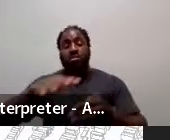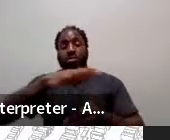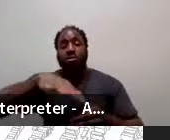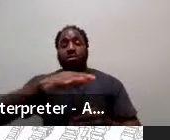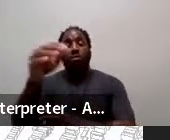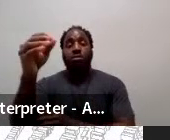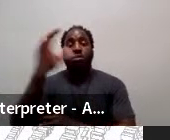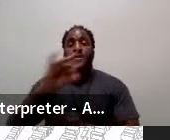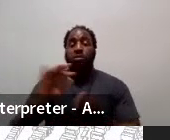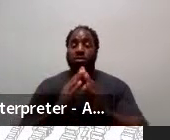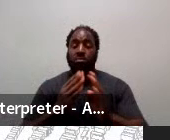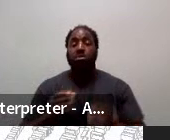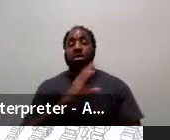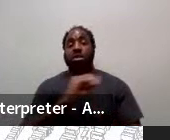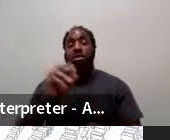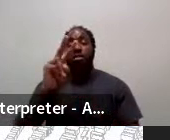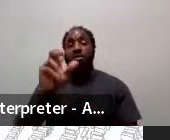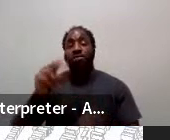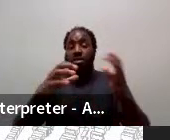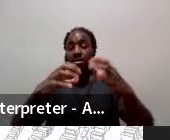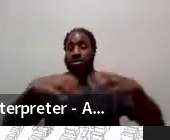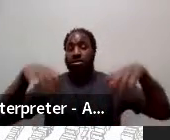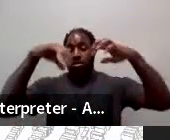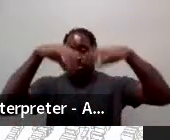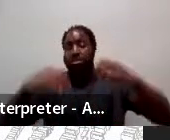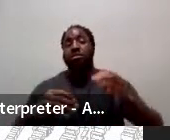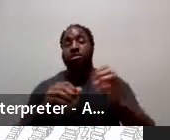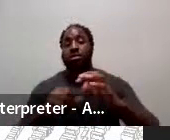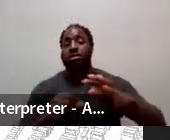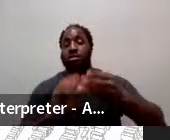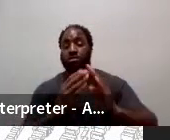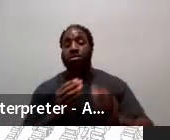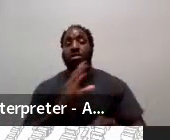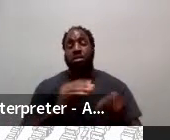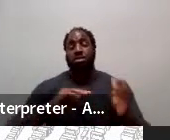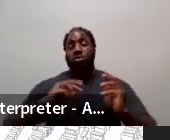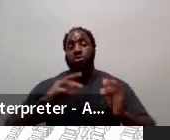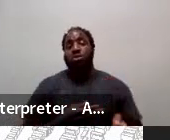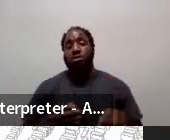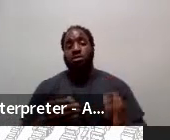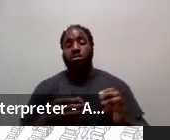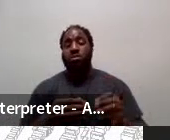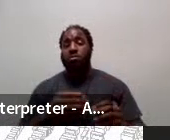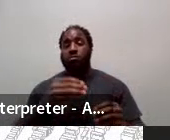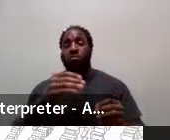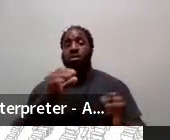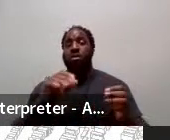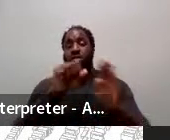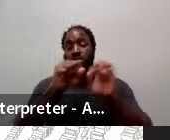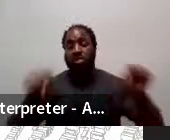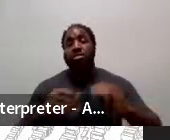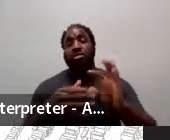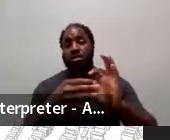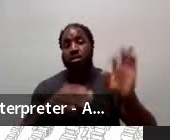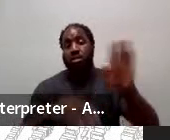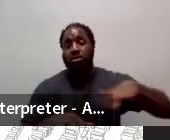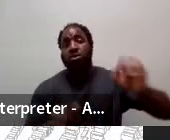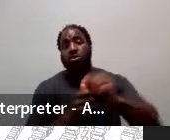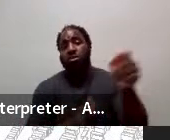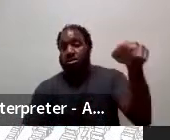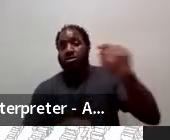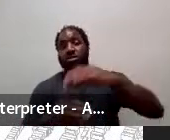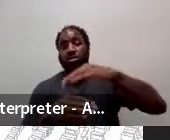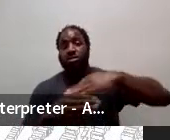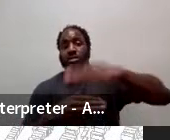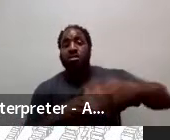community and the Van Nest neighborhood, and to encourage welcoming public connections, connecting the station area with those neighborhoods as well.